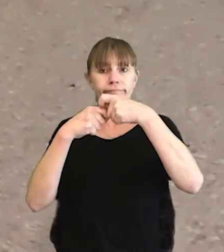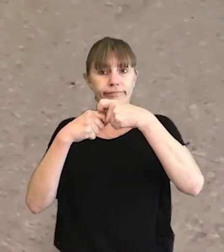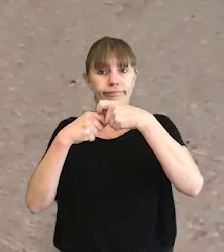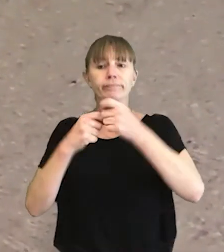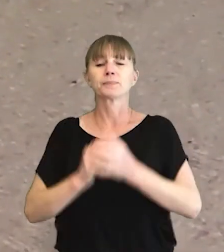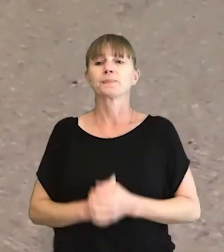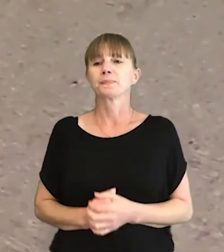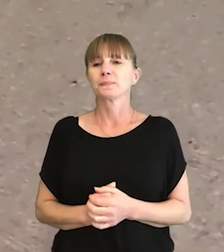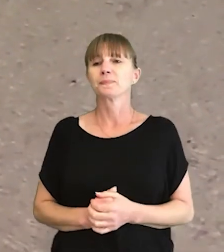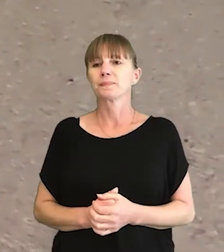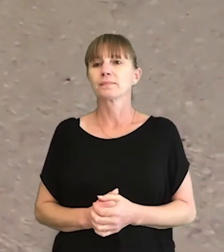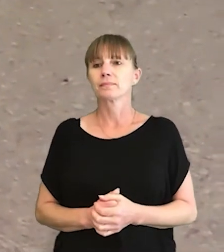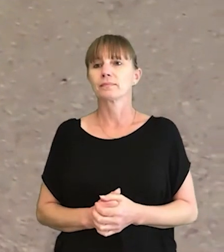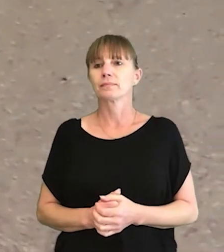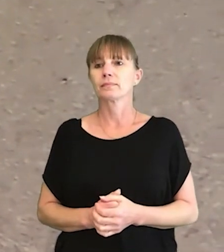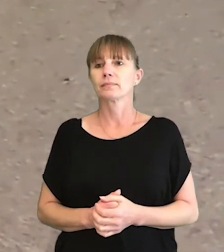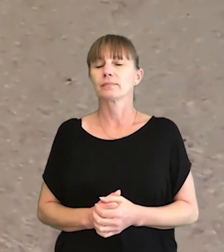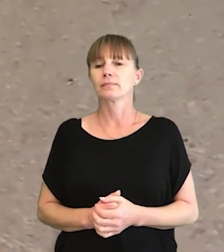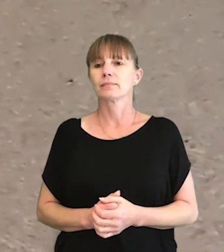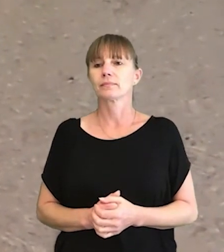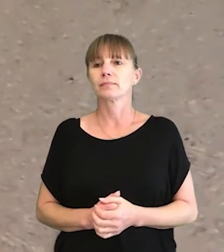in.